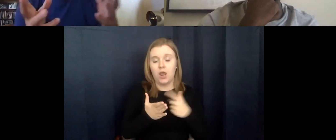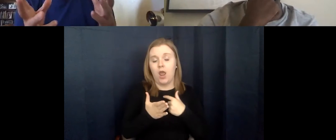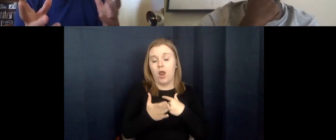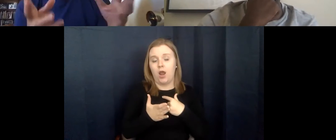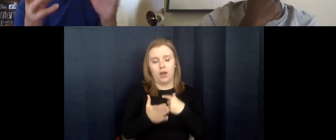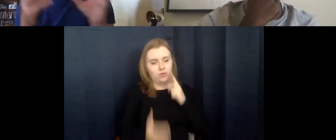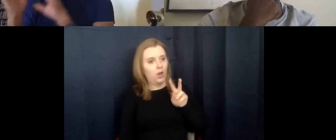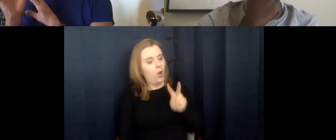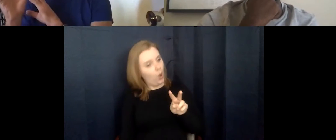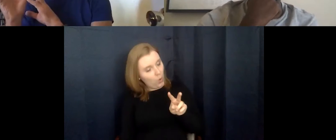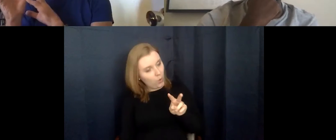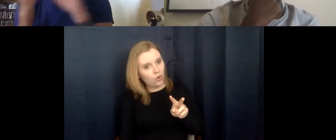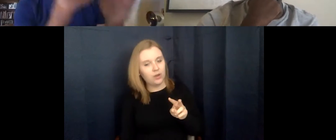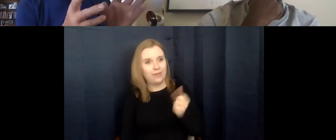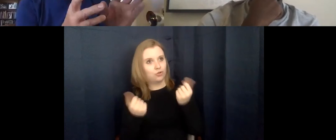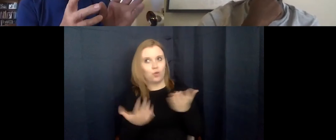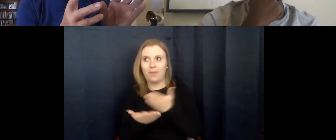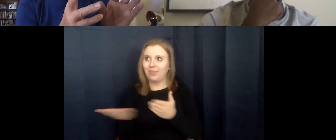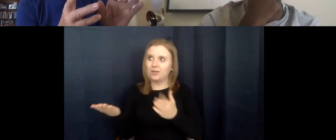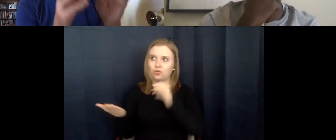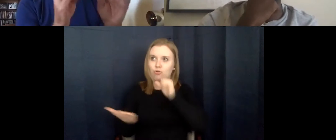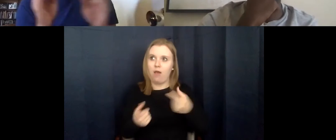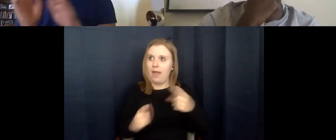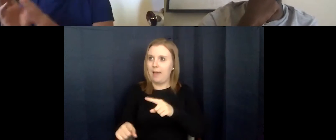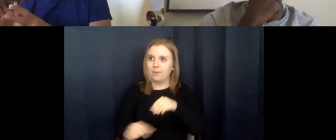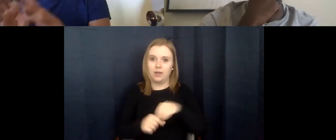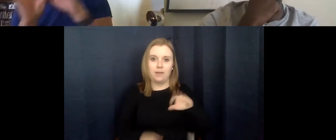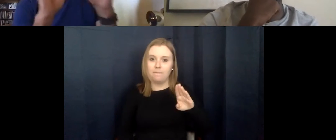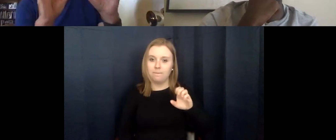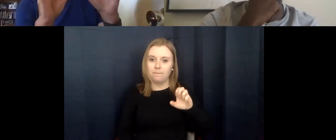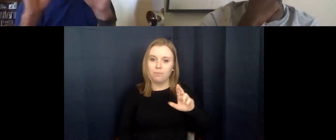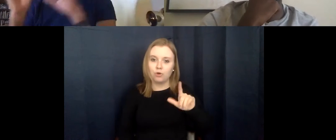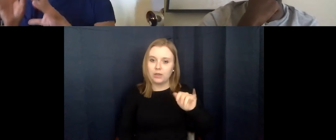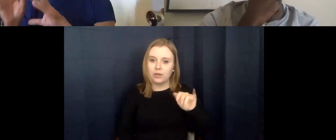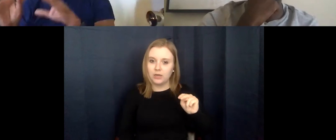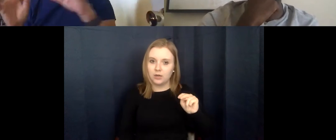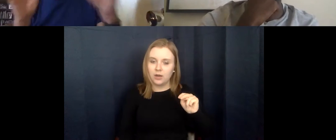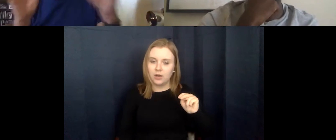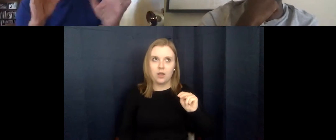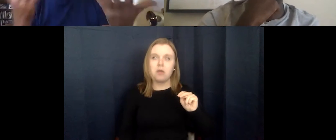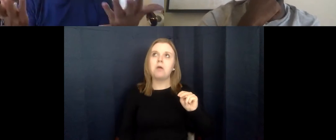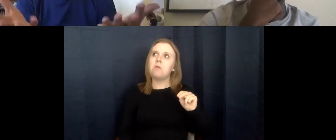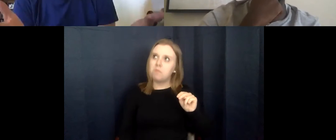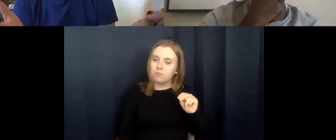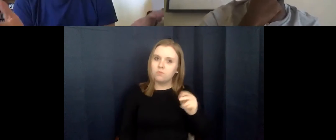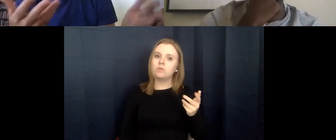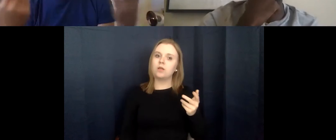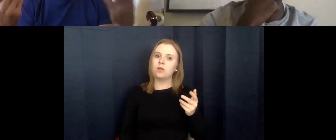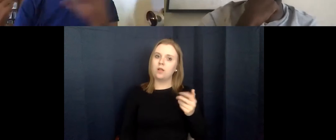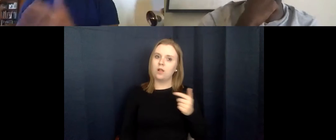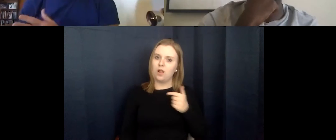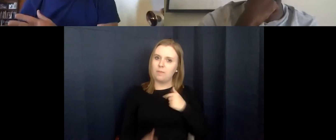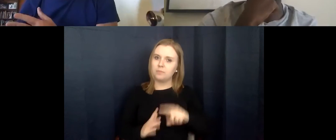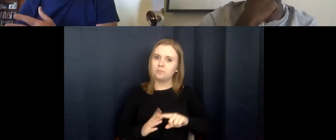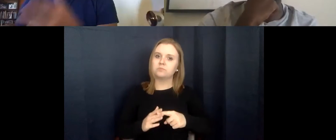all these things that aren't happening in Berlin. Let me bring let me just start telling people like, oh, well, I